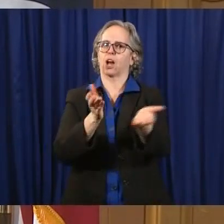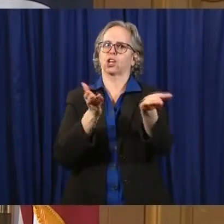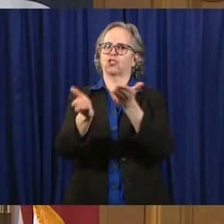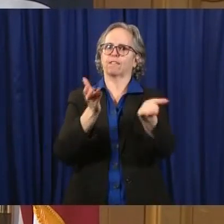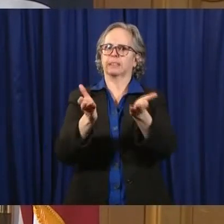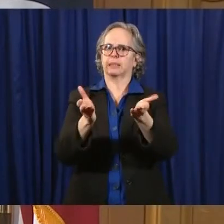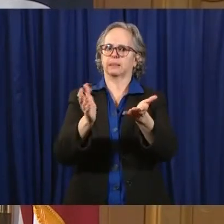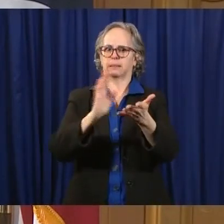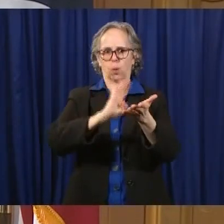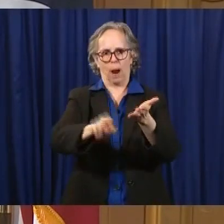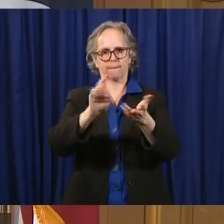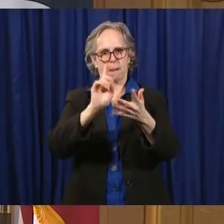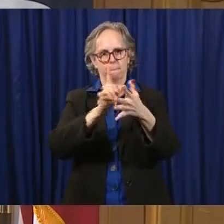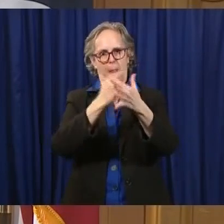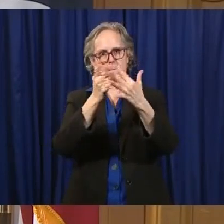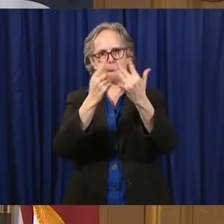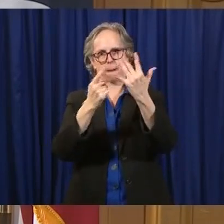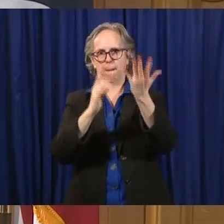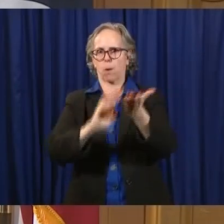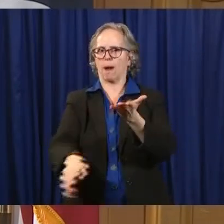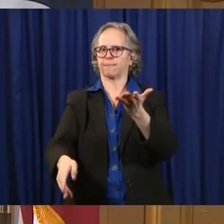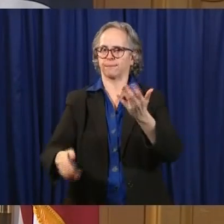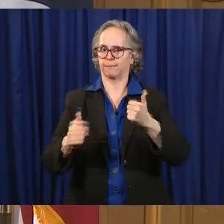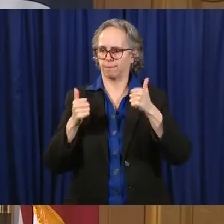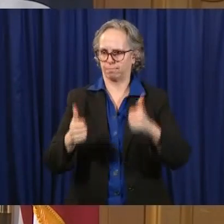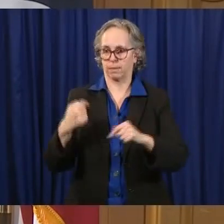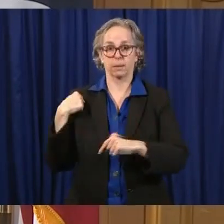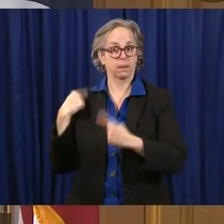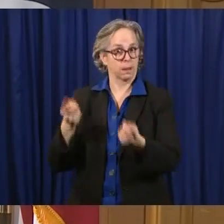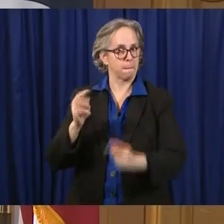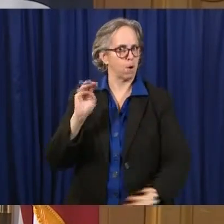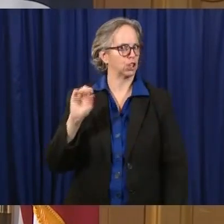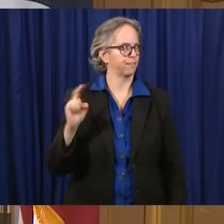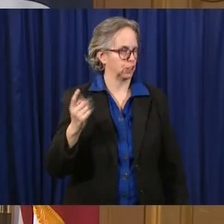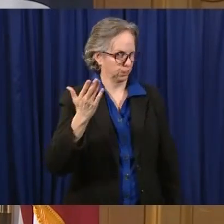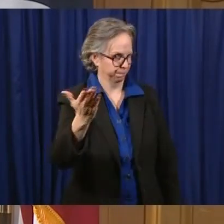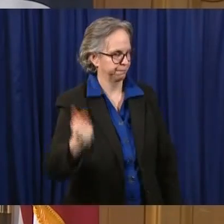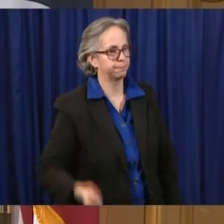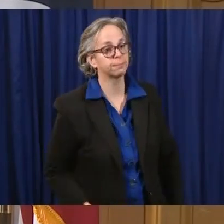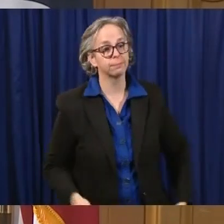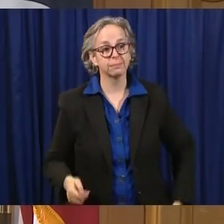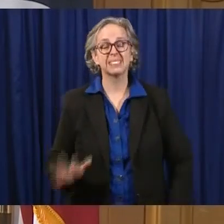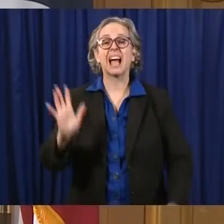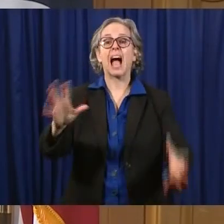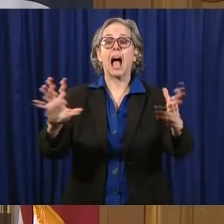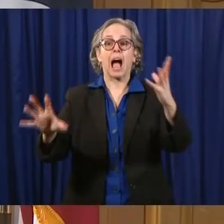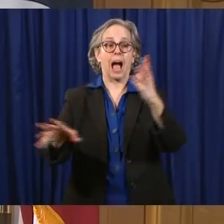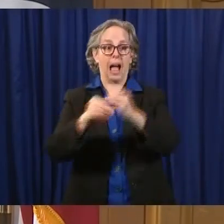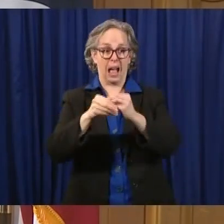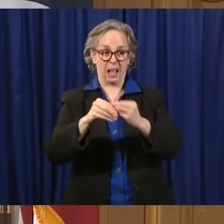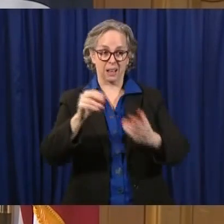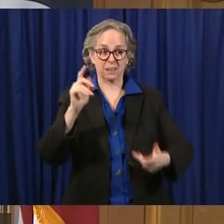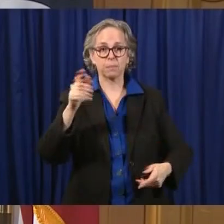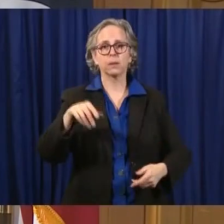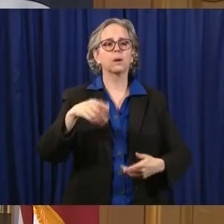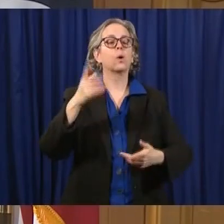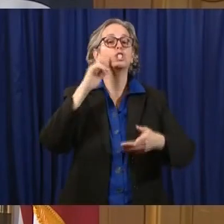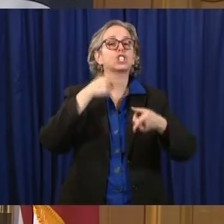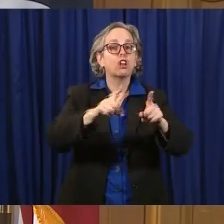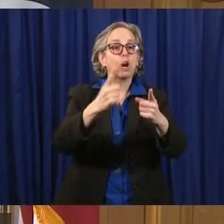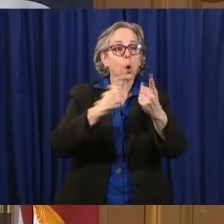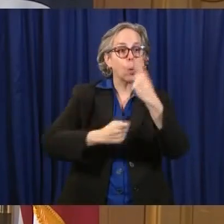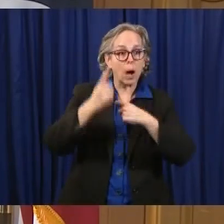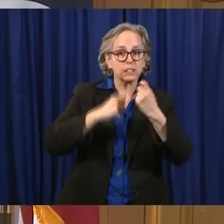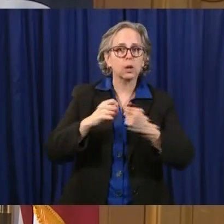Our director, when we get to questions, will be on the line. Maureen Corcoran will be on the line if anyone has